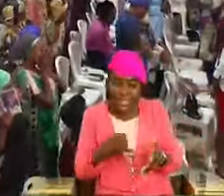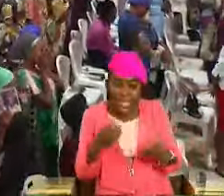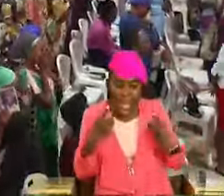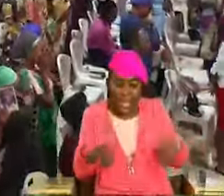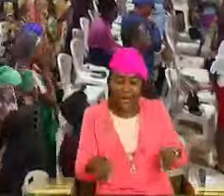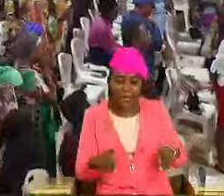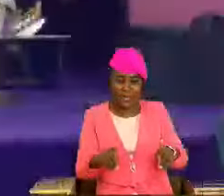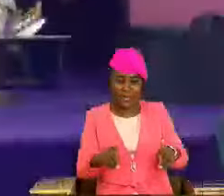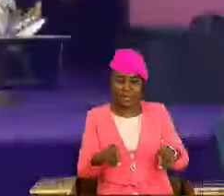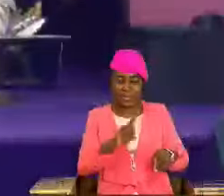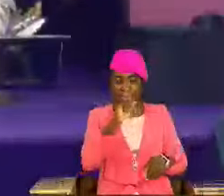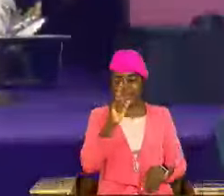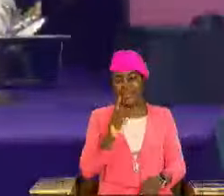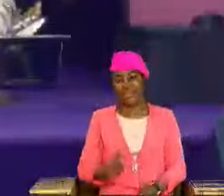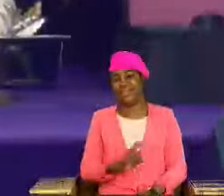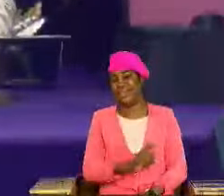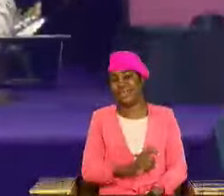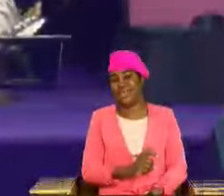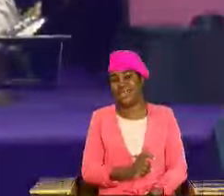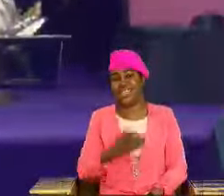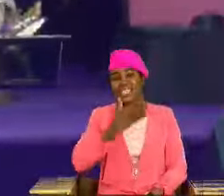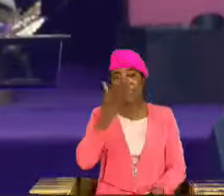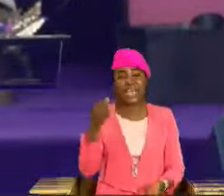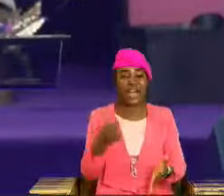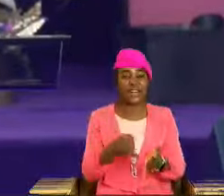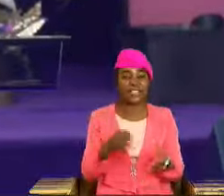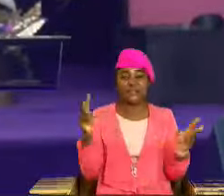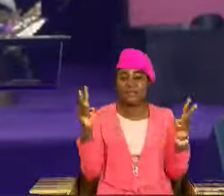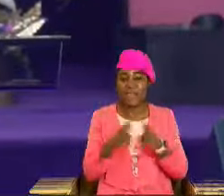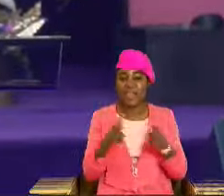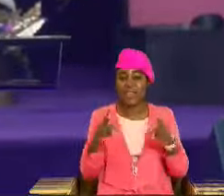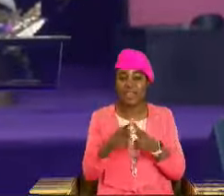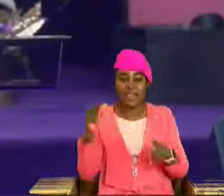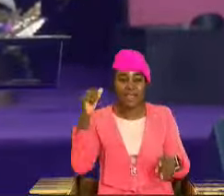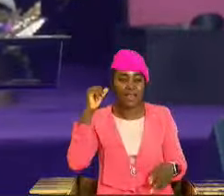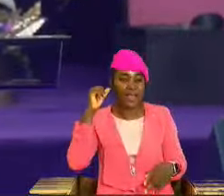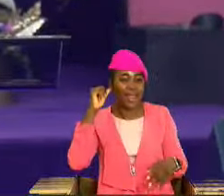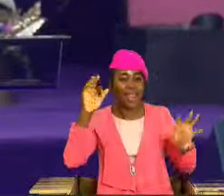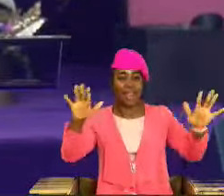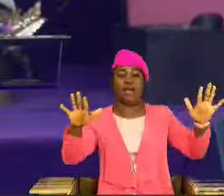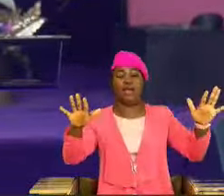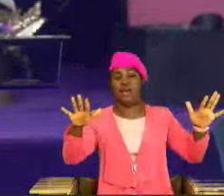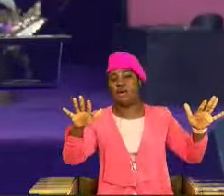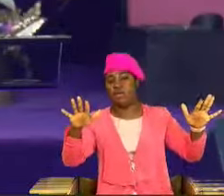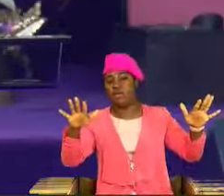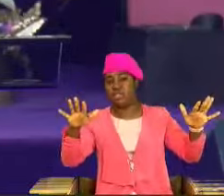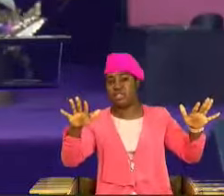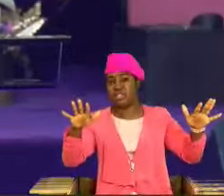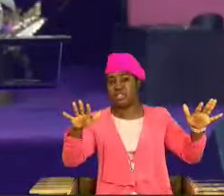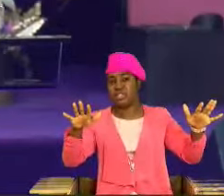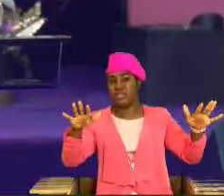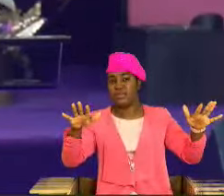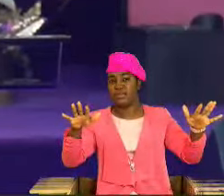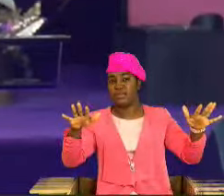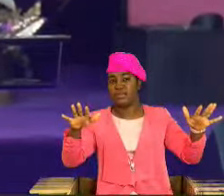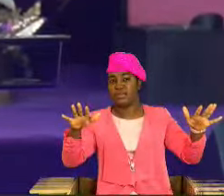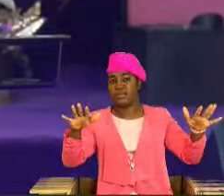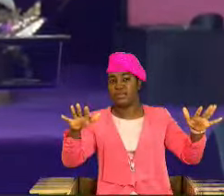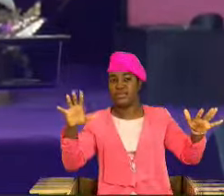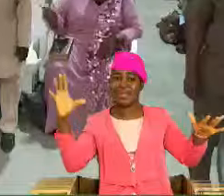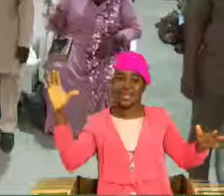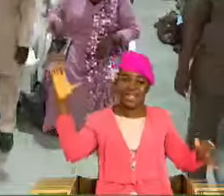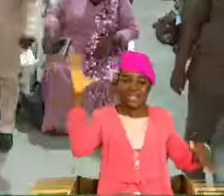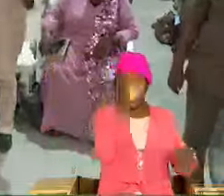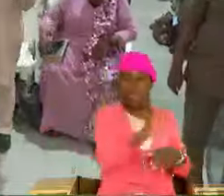happen shout this loud and clear on top of your voice strange